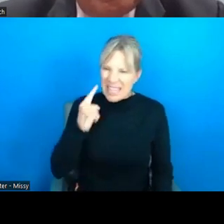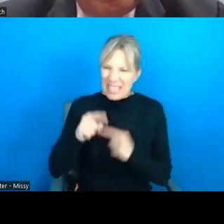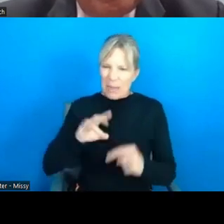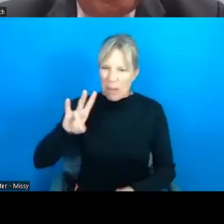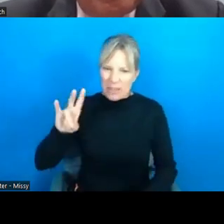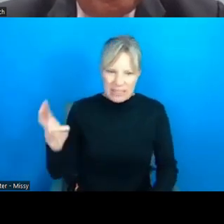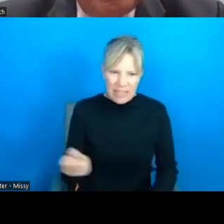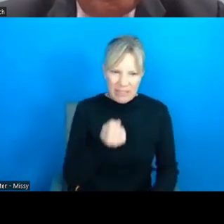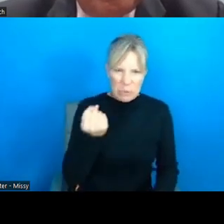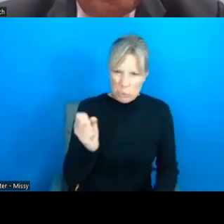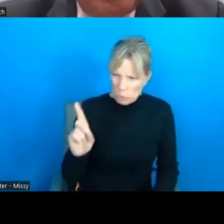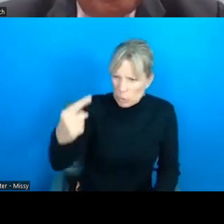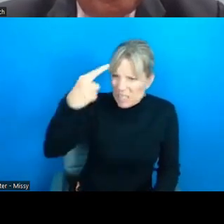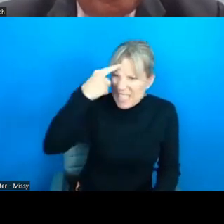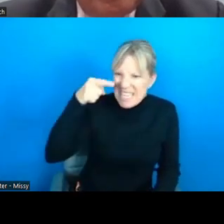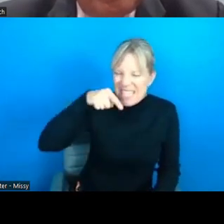these social